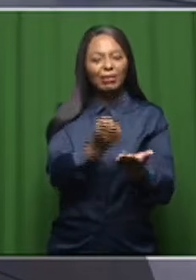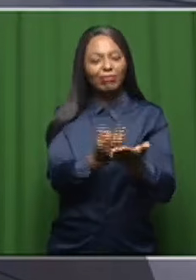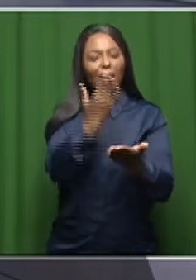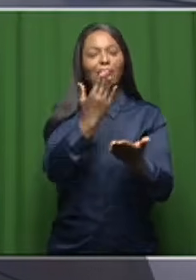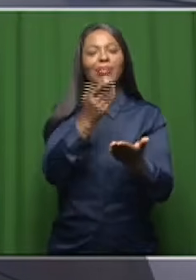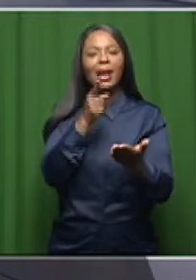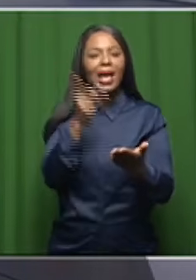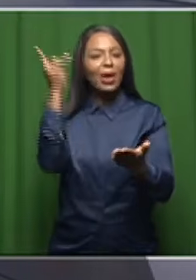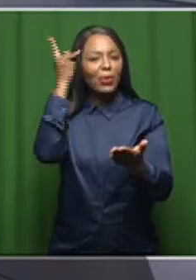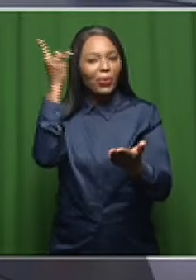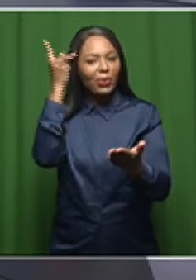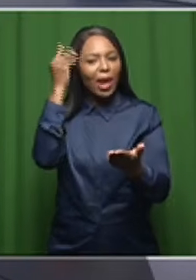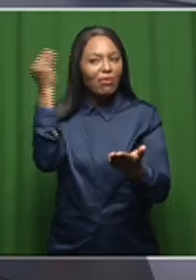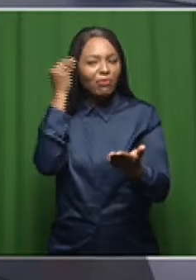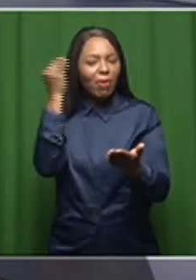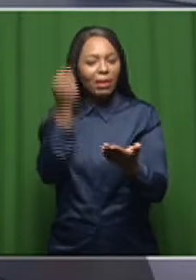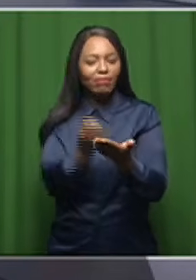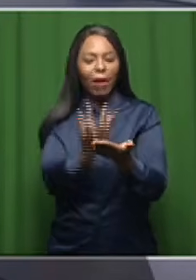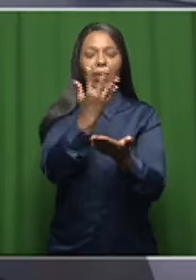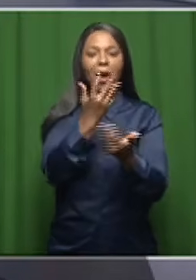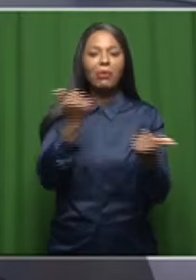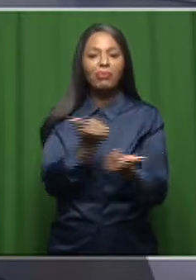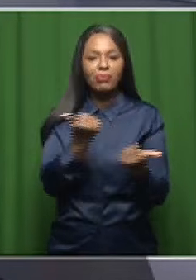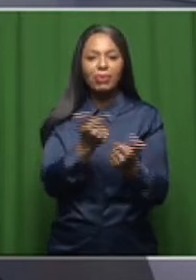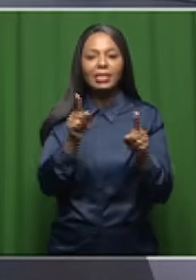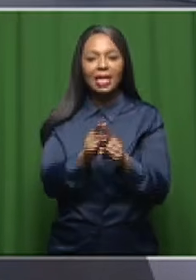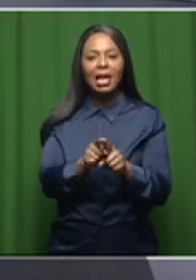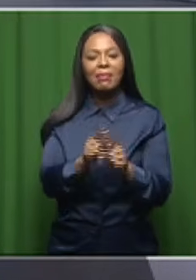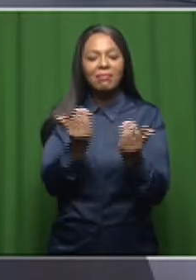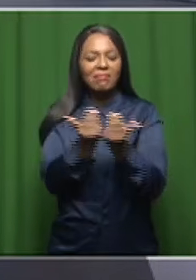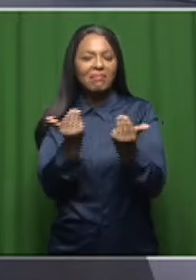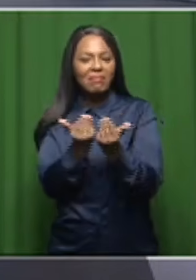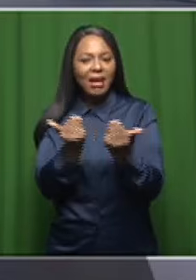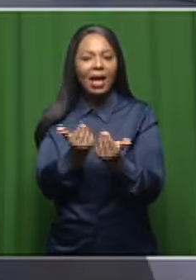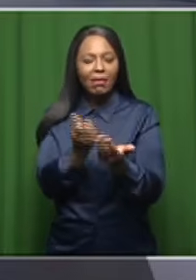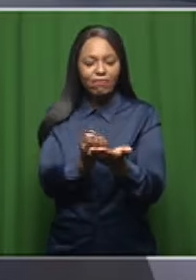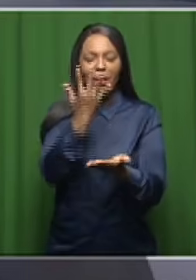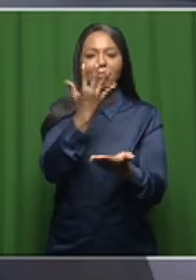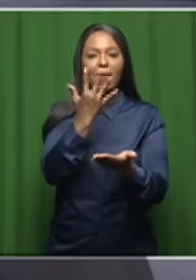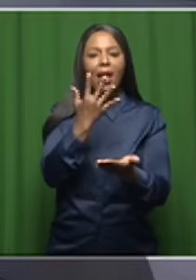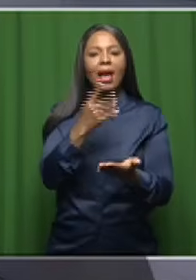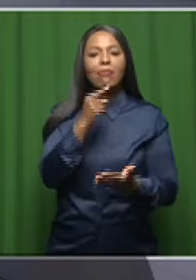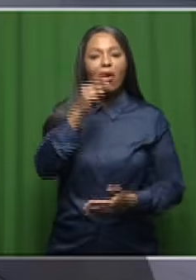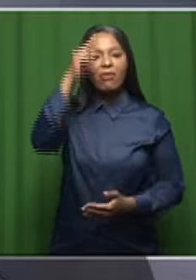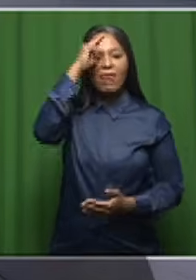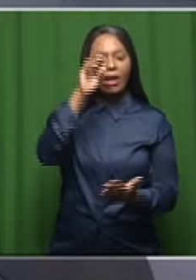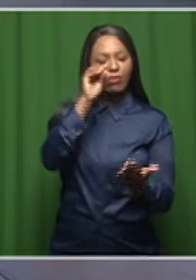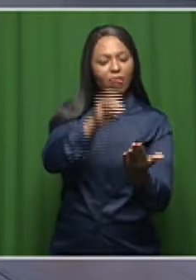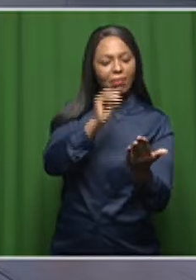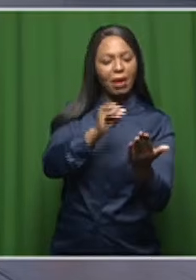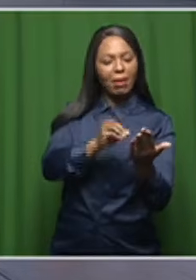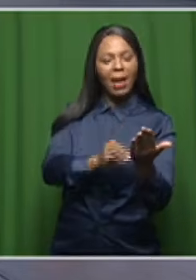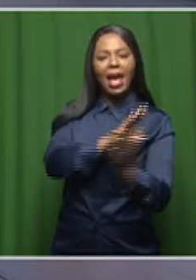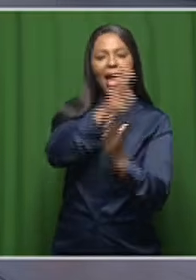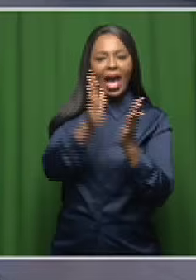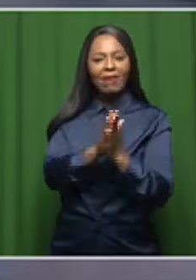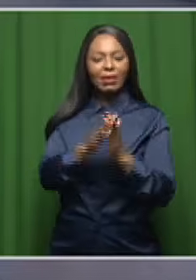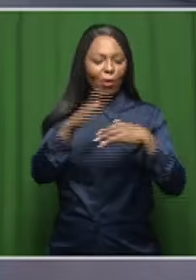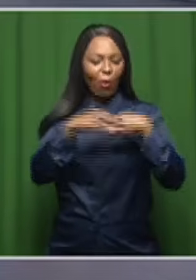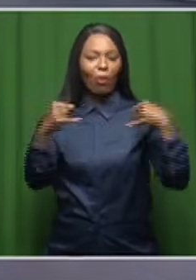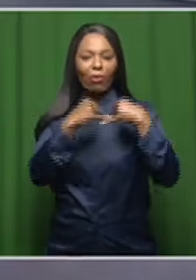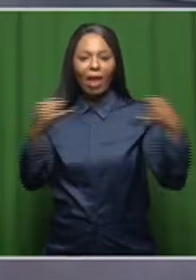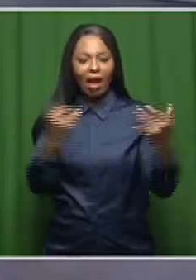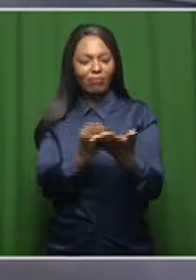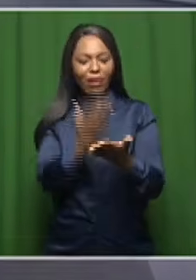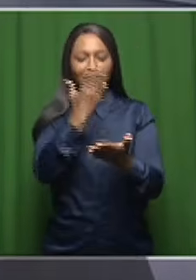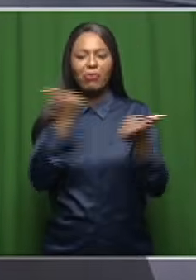access NAFSAs. Again, in terms of your profile, that unique Everything identity. will be digitized. Everything is going to be digitized for you.